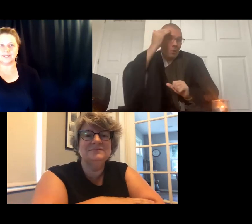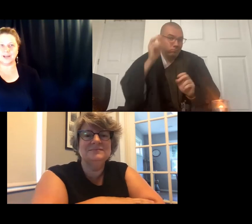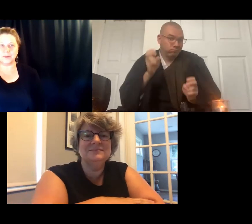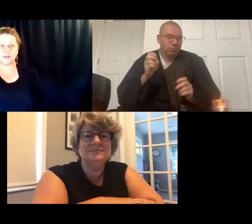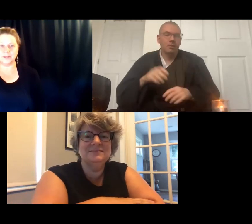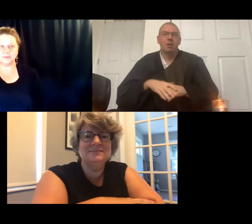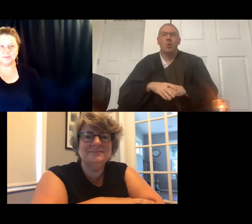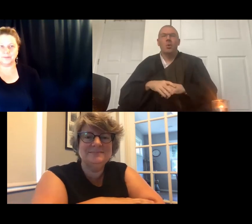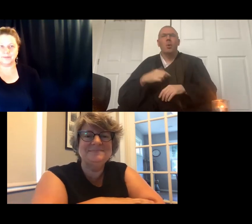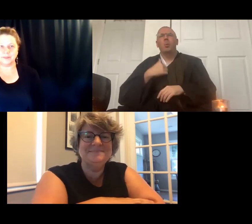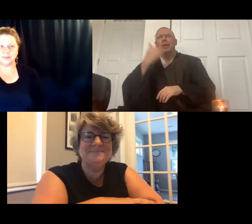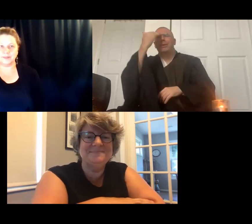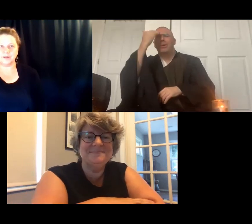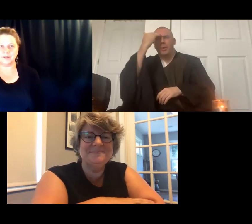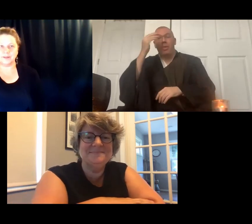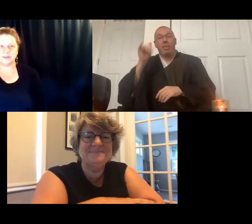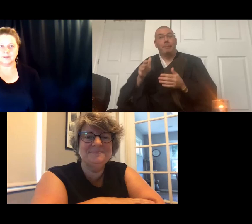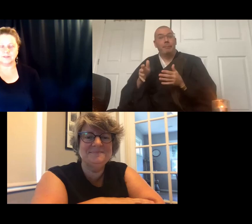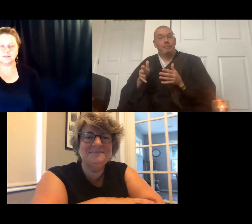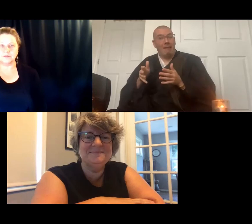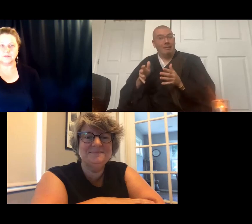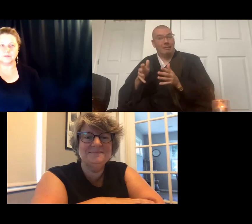For example,